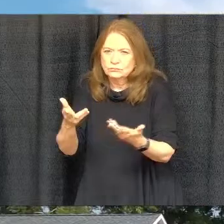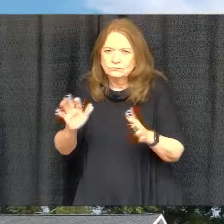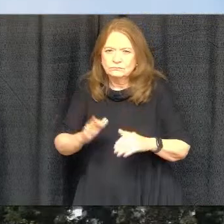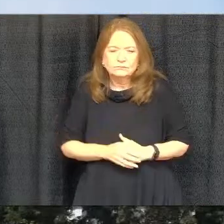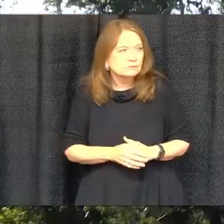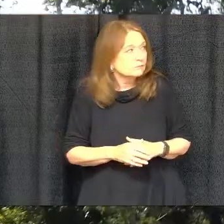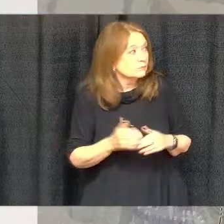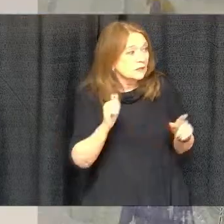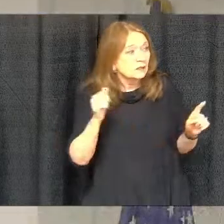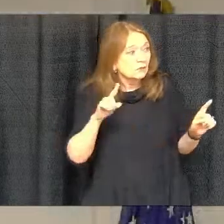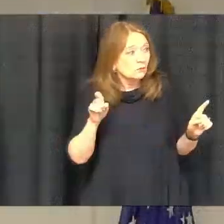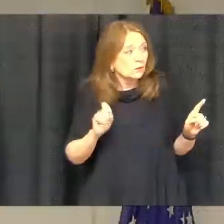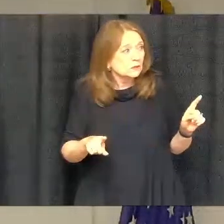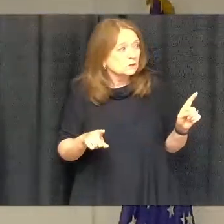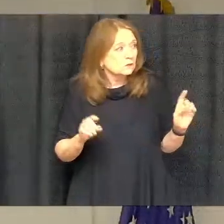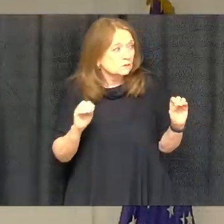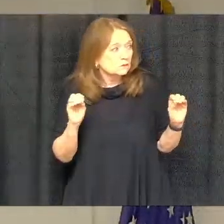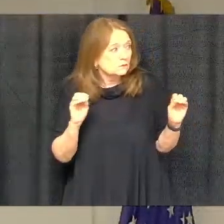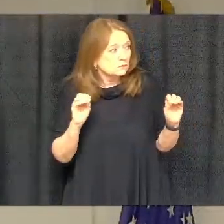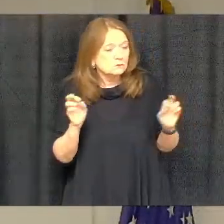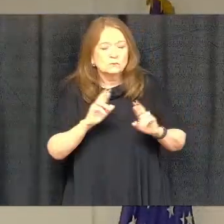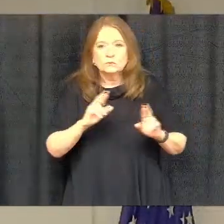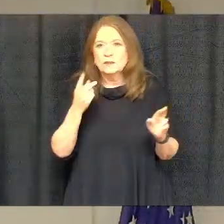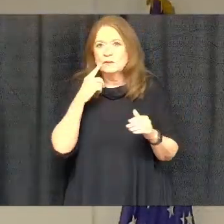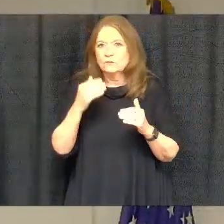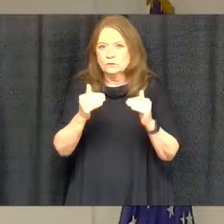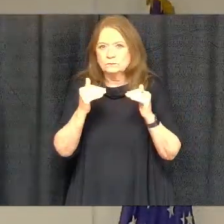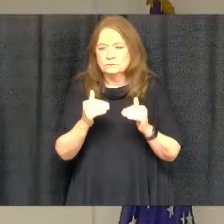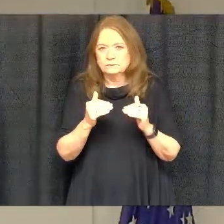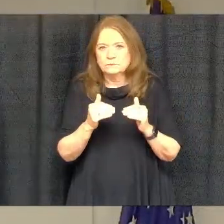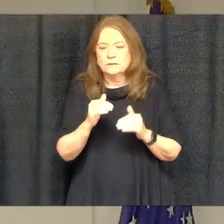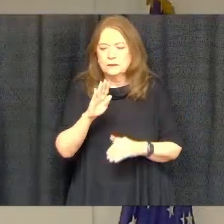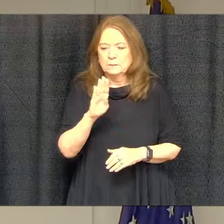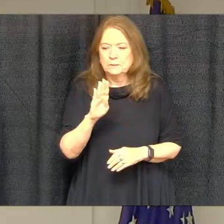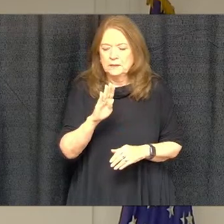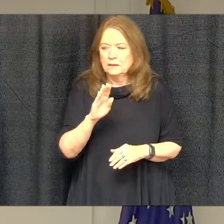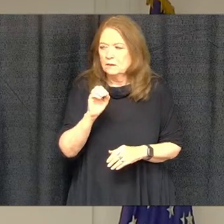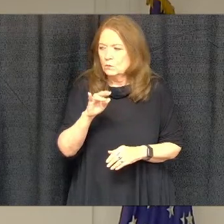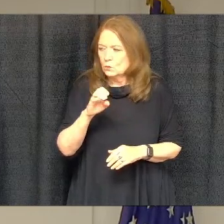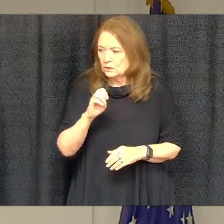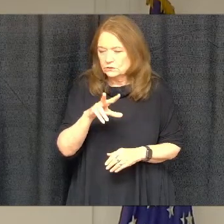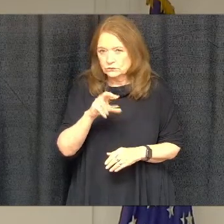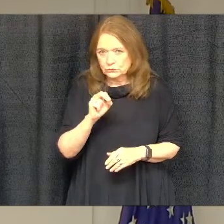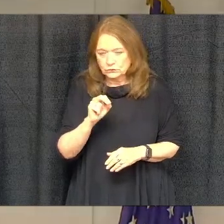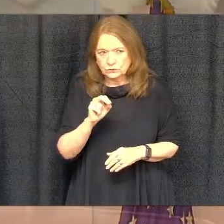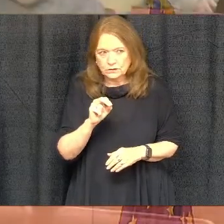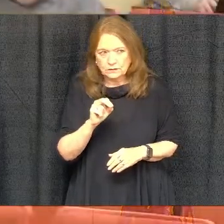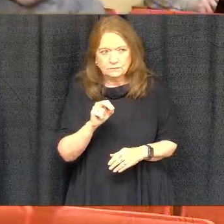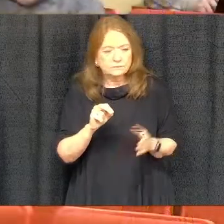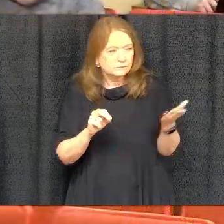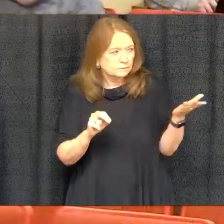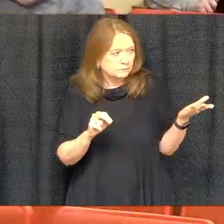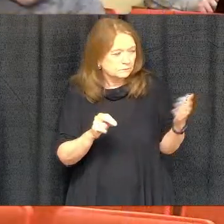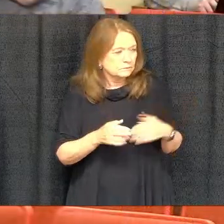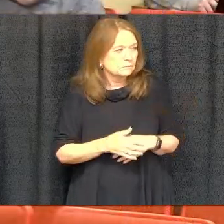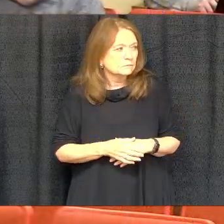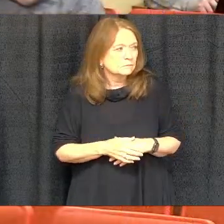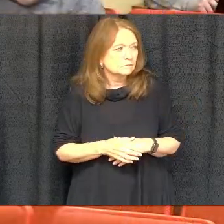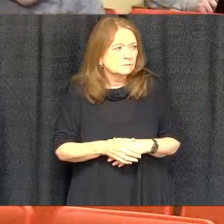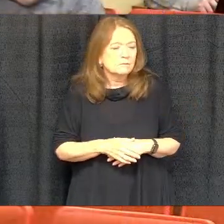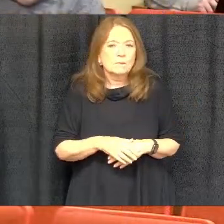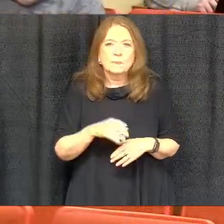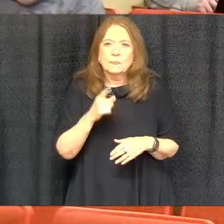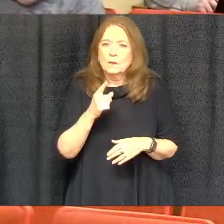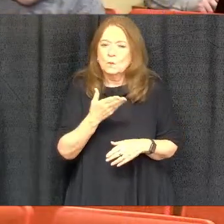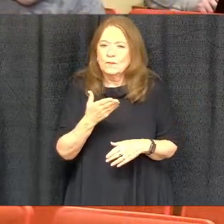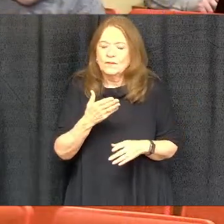questions? Seeing none, we're ready for the next item. Item B, ordinance 30. Mr. Tyndall, please, sir. One thing I